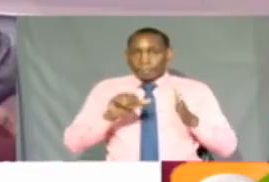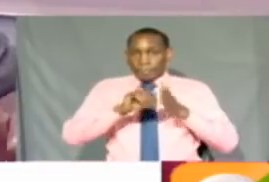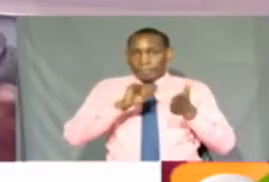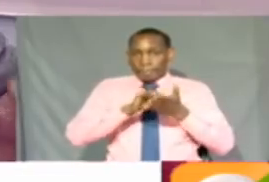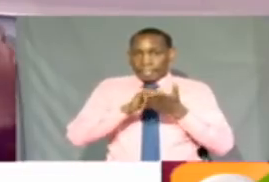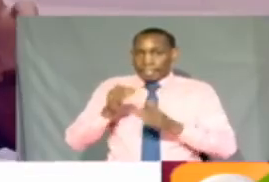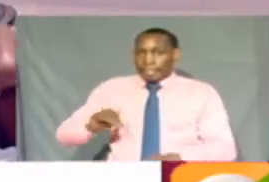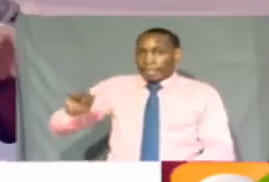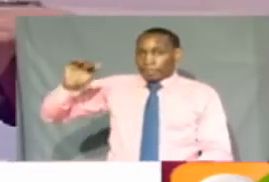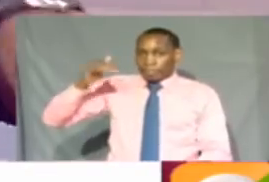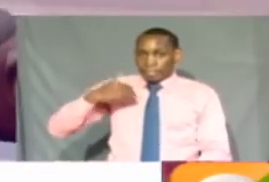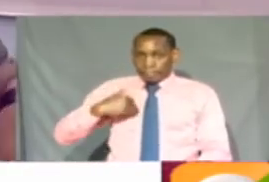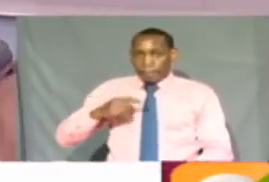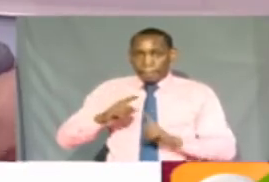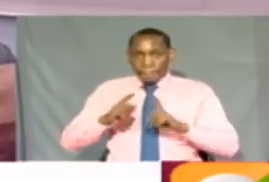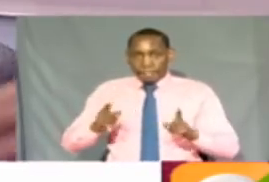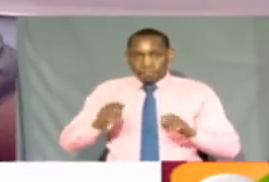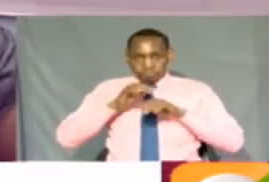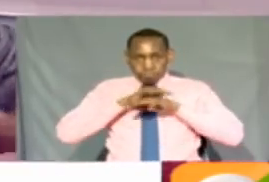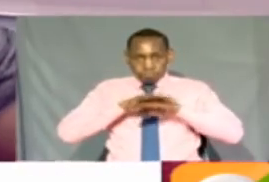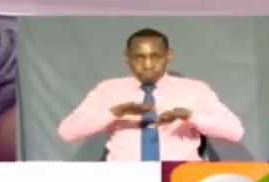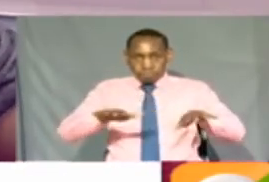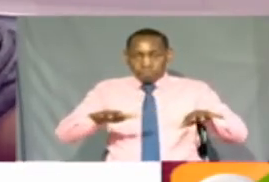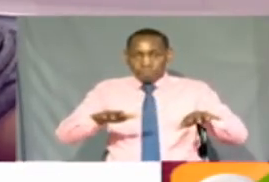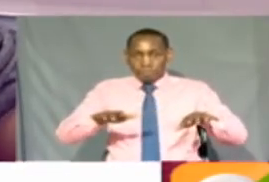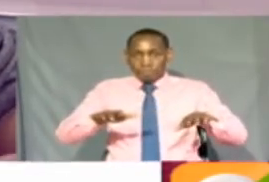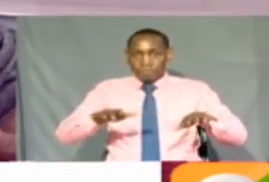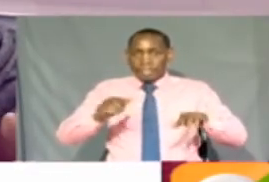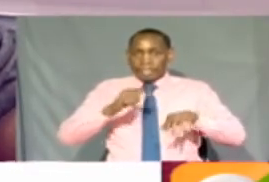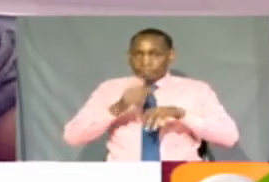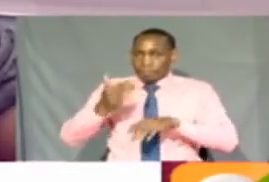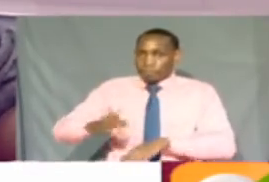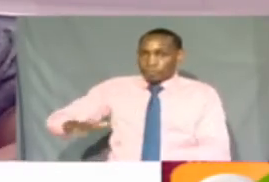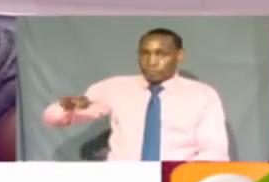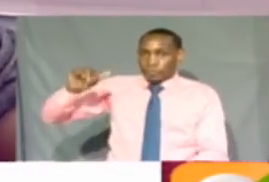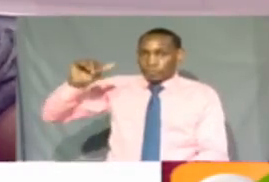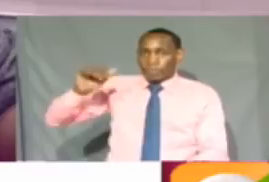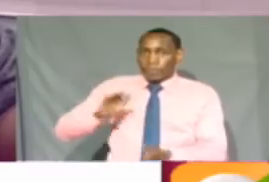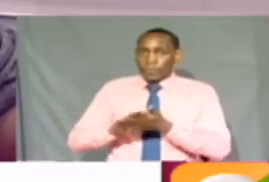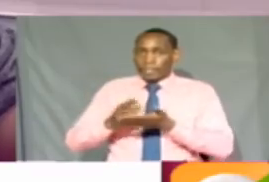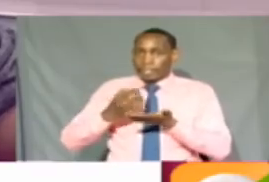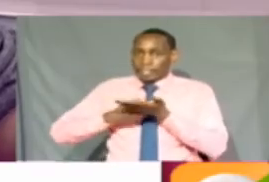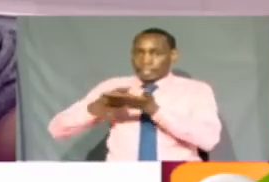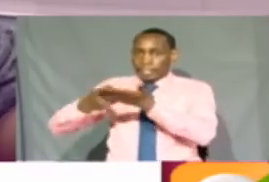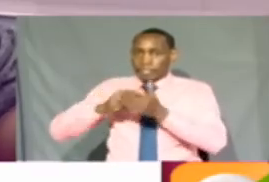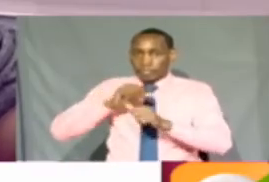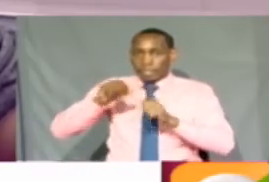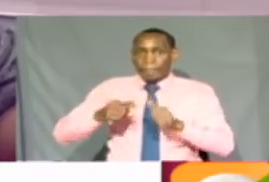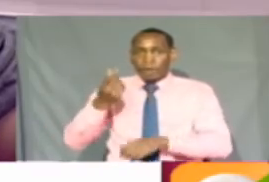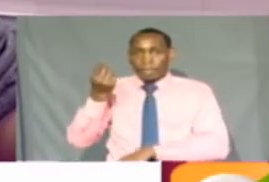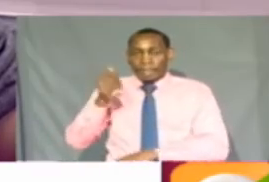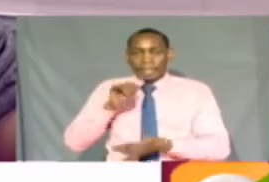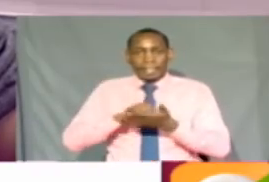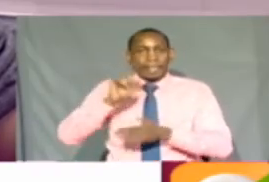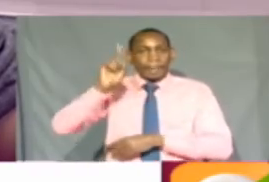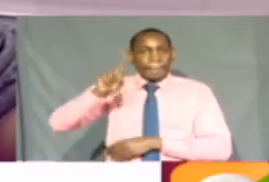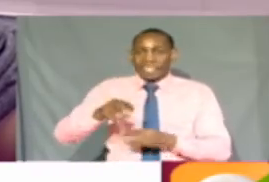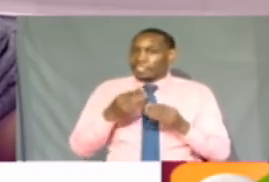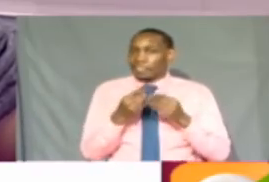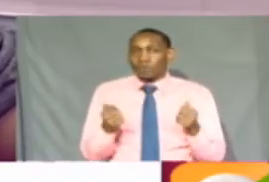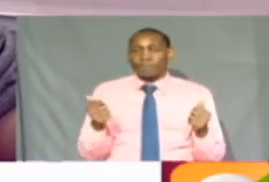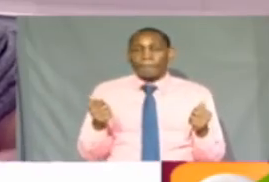adults face, but it goes back even further to how you bring up your children and conversations about money, because I feel that needs to be